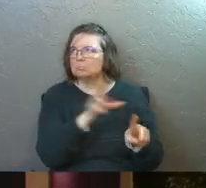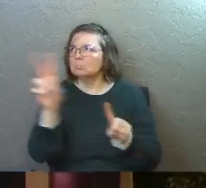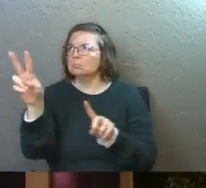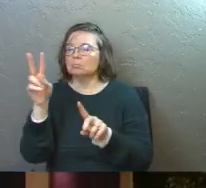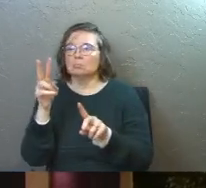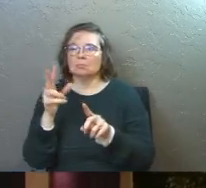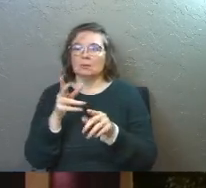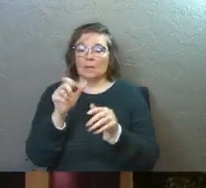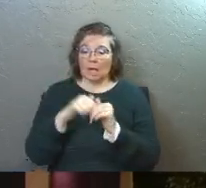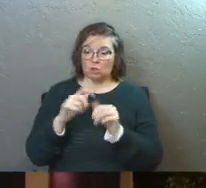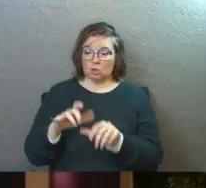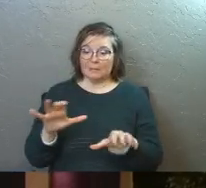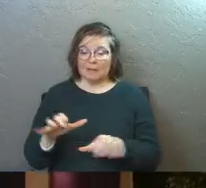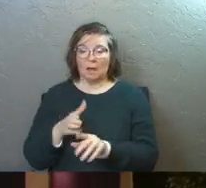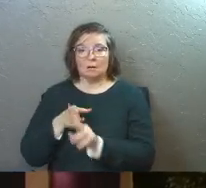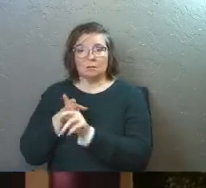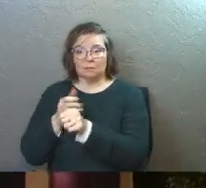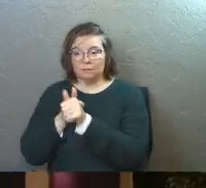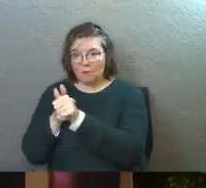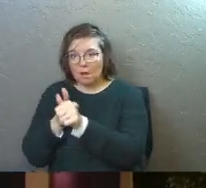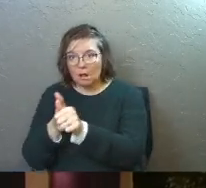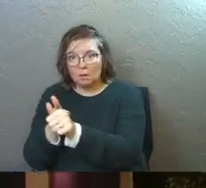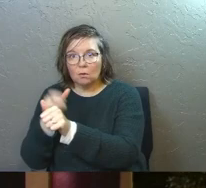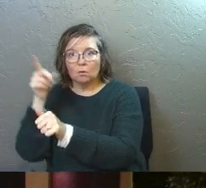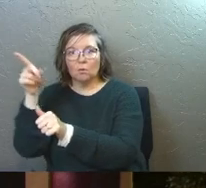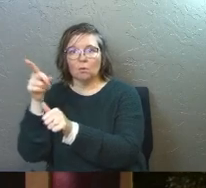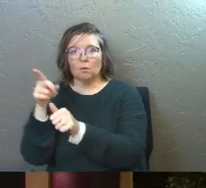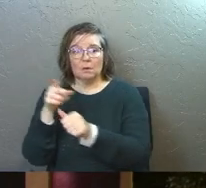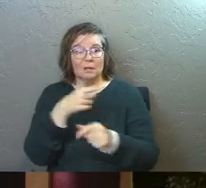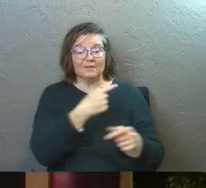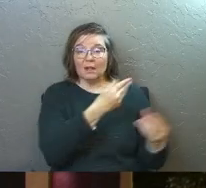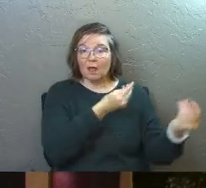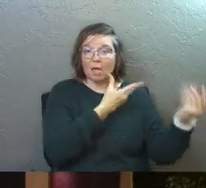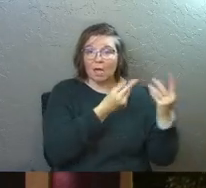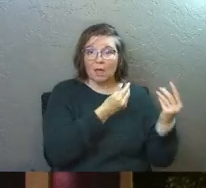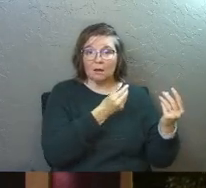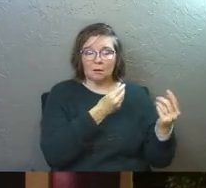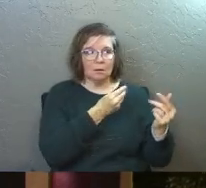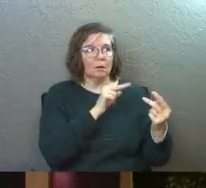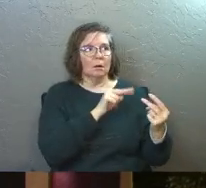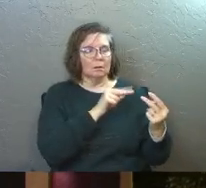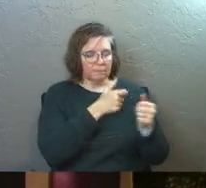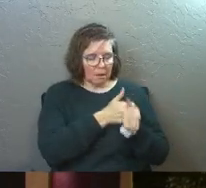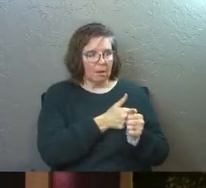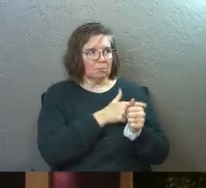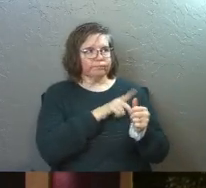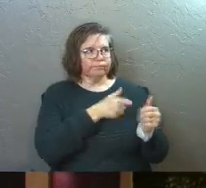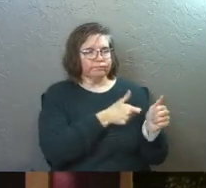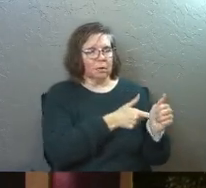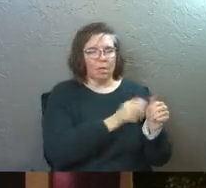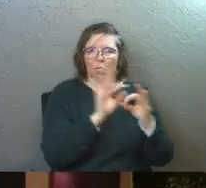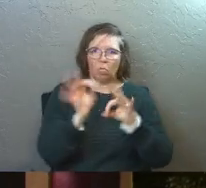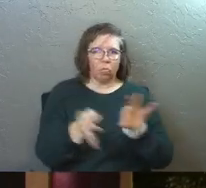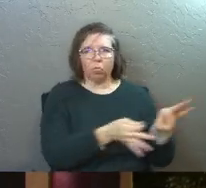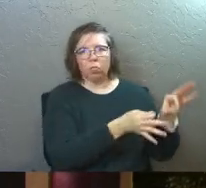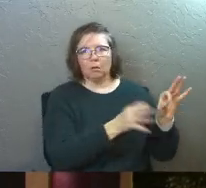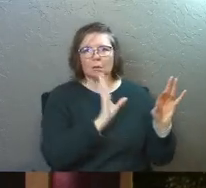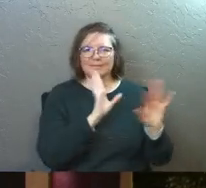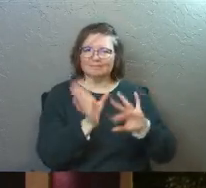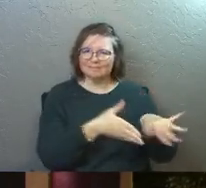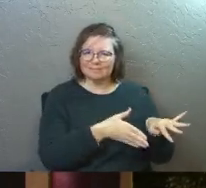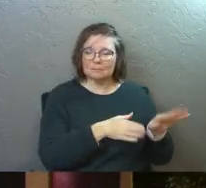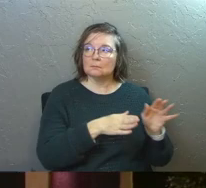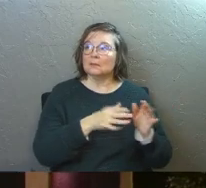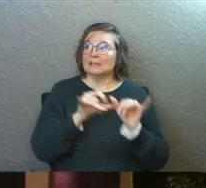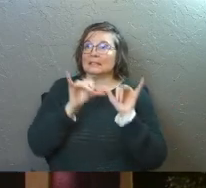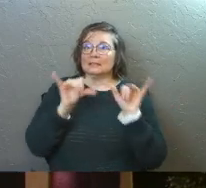all kinds of stuff. This is how it should be done. And those things will lead us off the path. Those things will lead us out of the purpose that God has. So to stay in it,